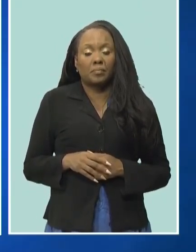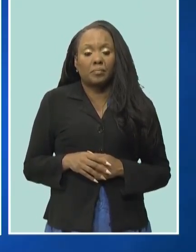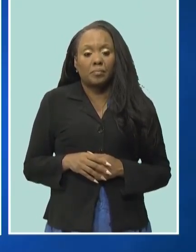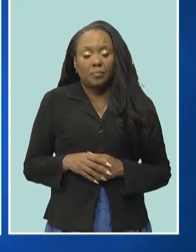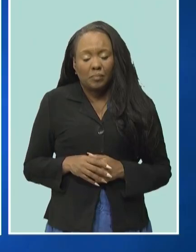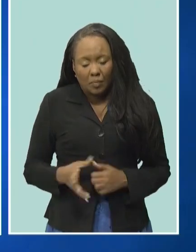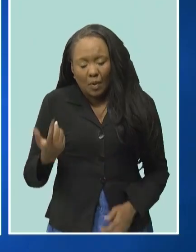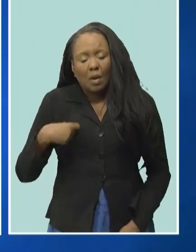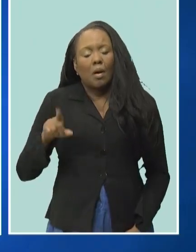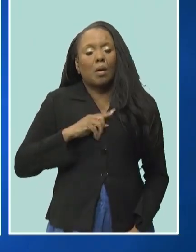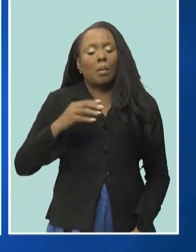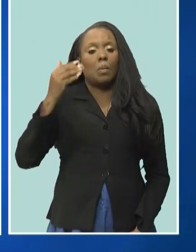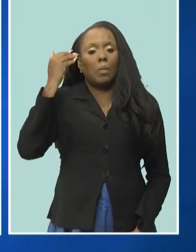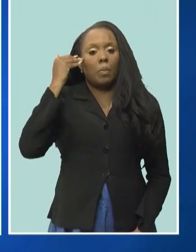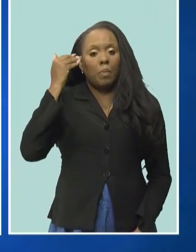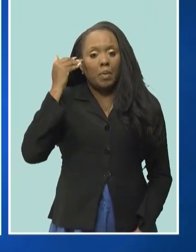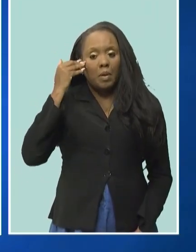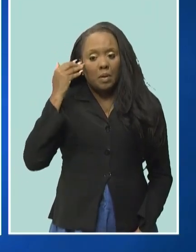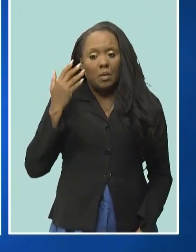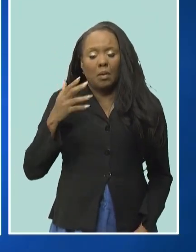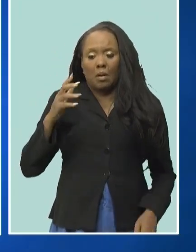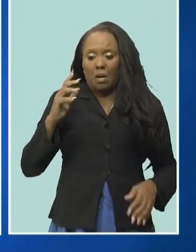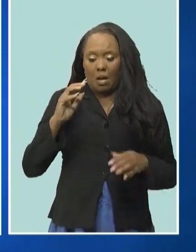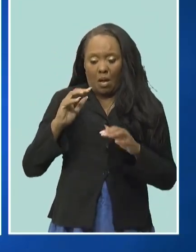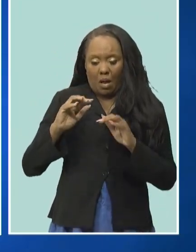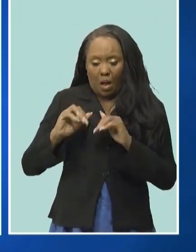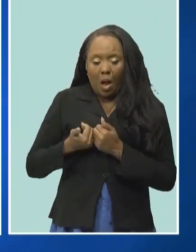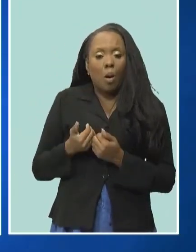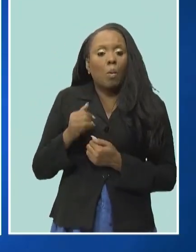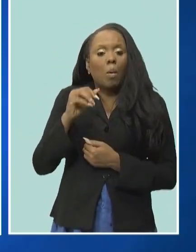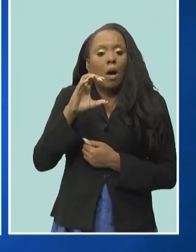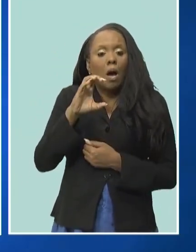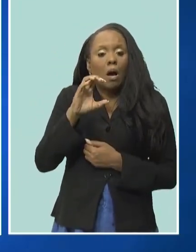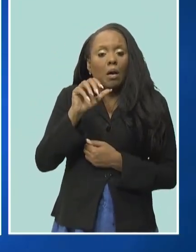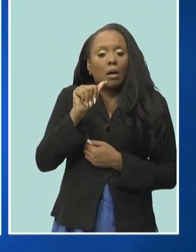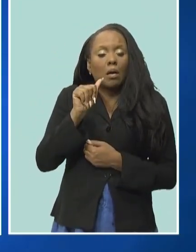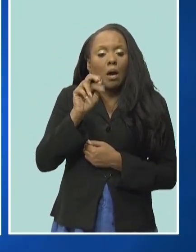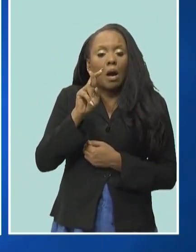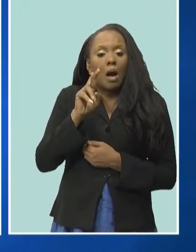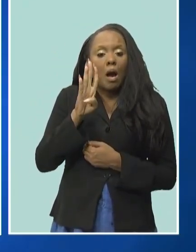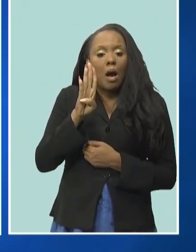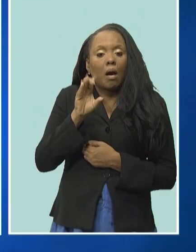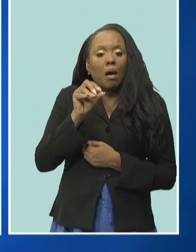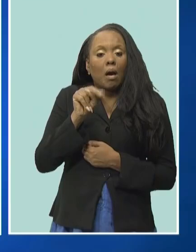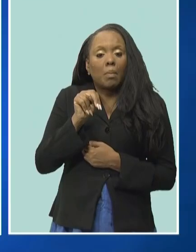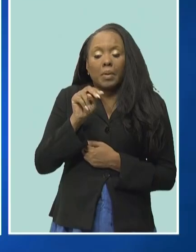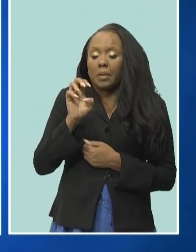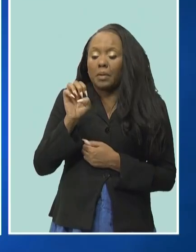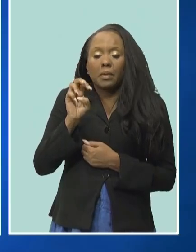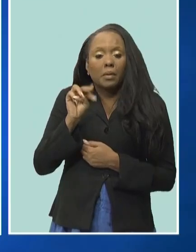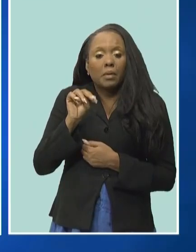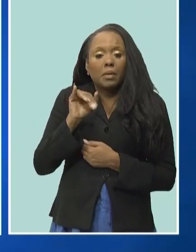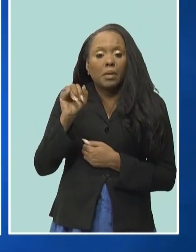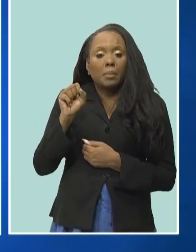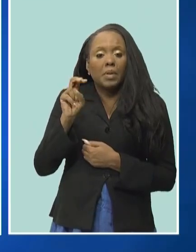in emerging markets and developing economies, now, by 2030, they would